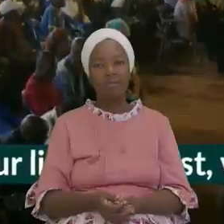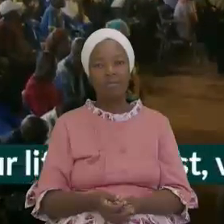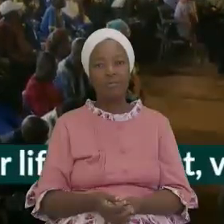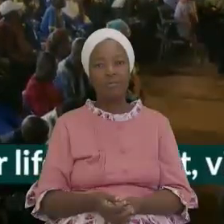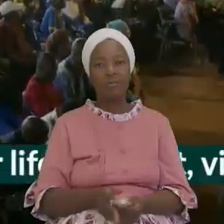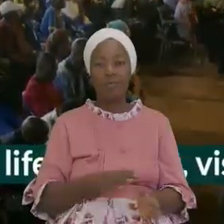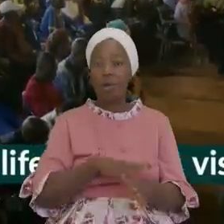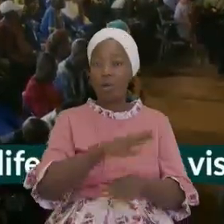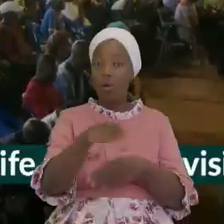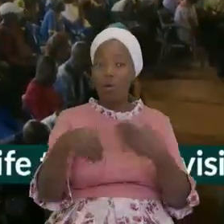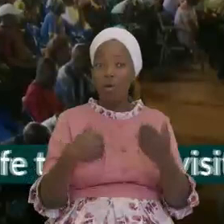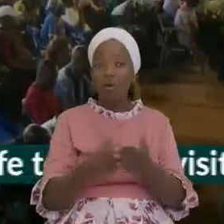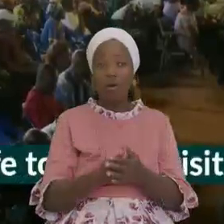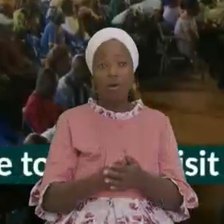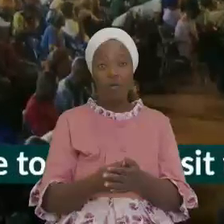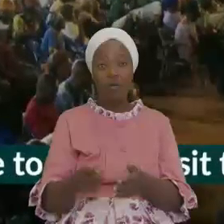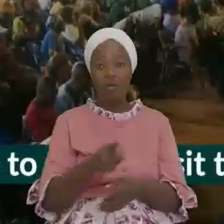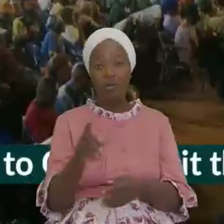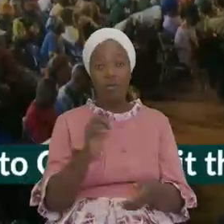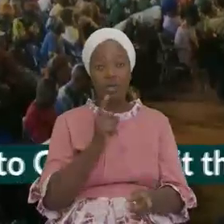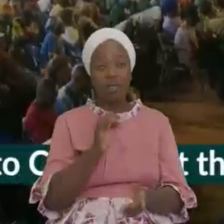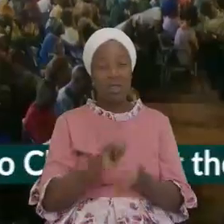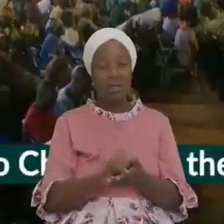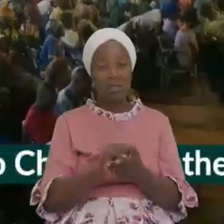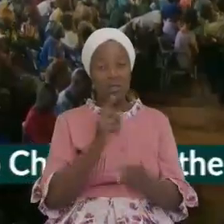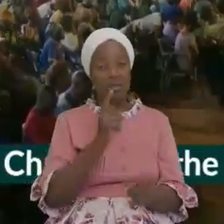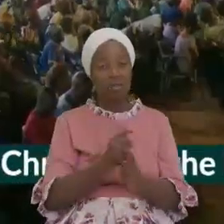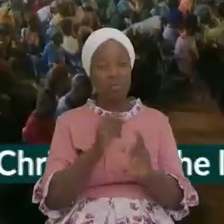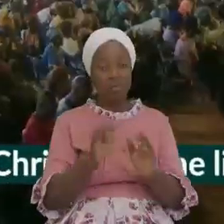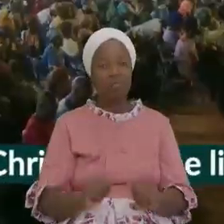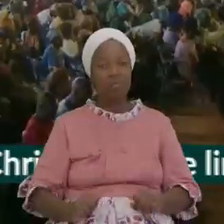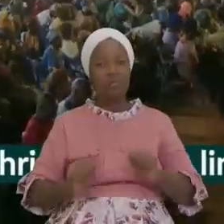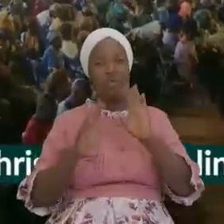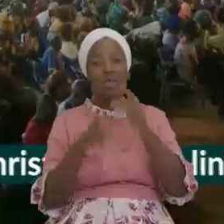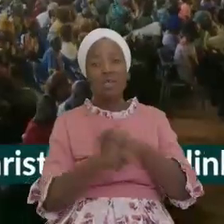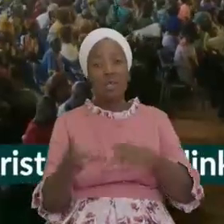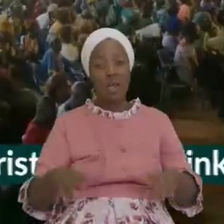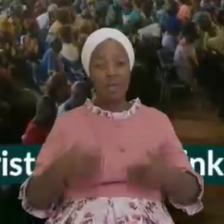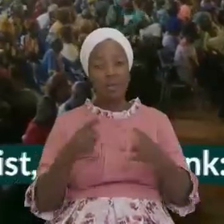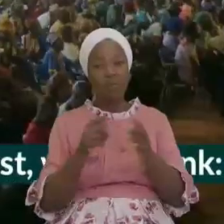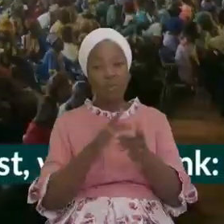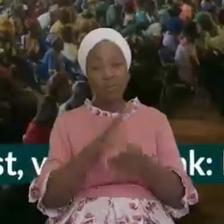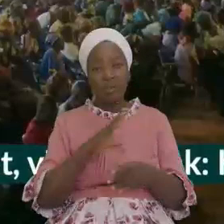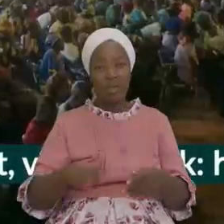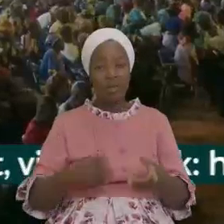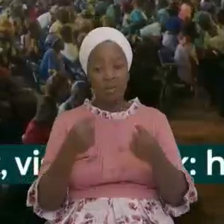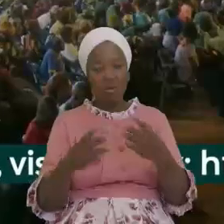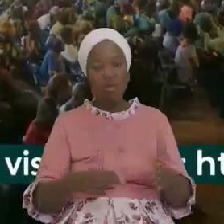All that have given their life to Lord Jesus Christ, you come here tomorrow, 2 o'clock.